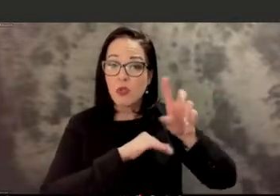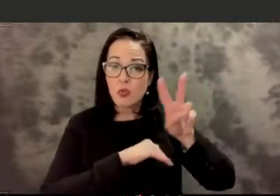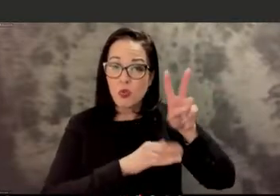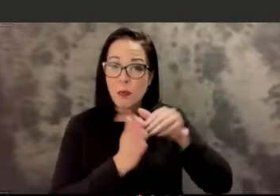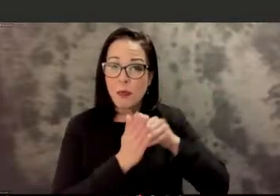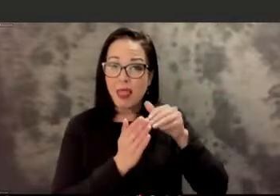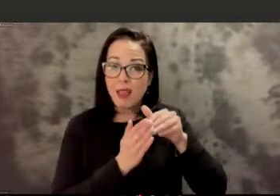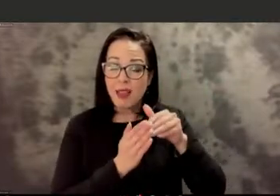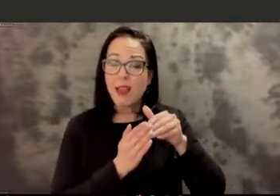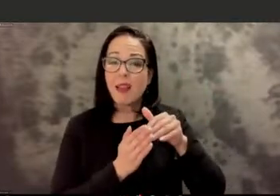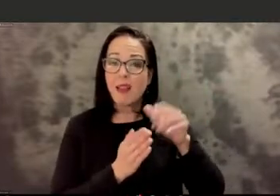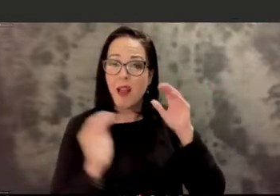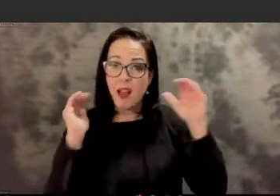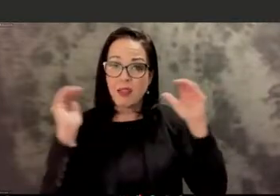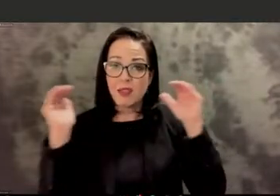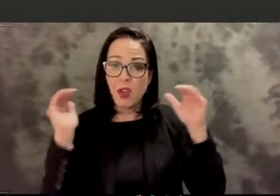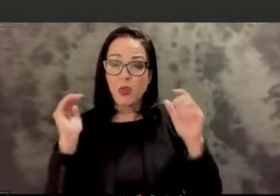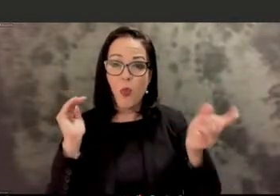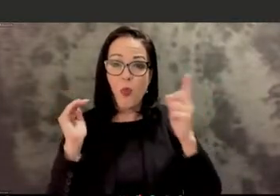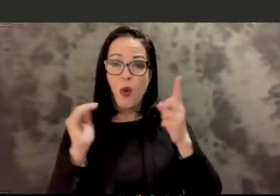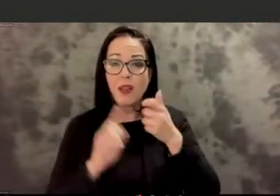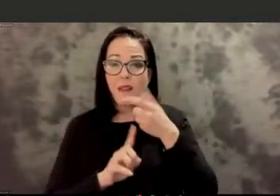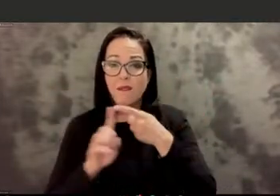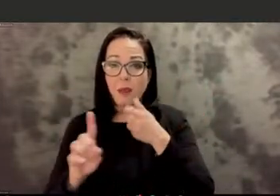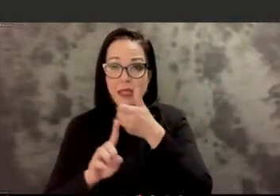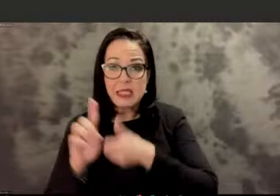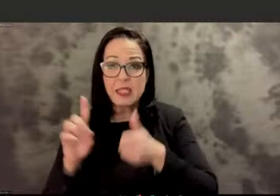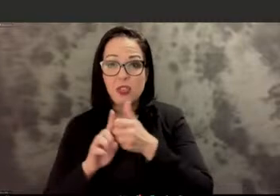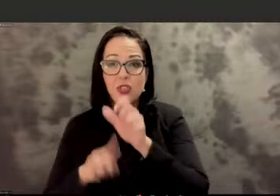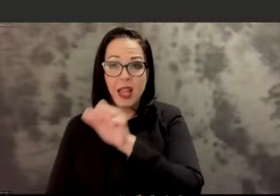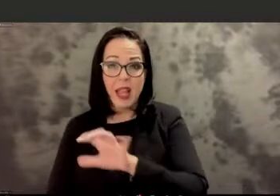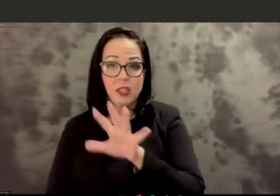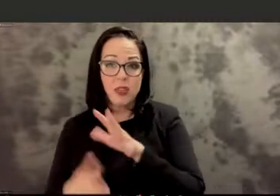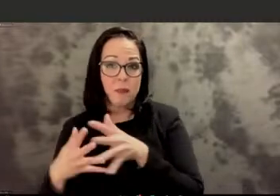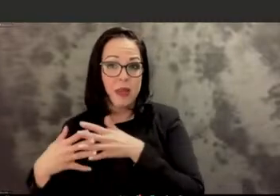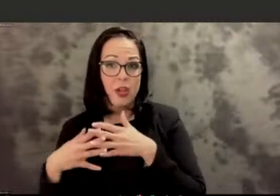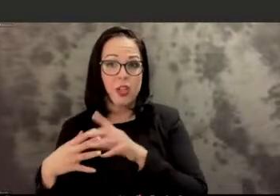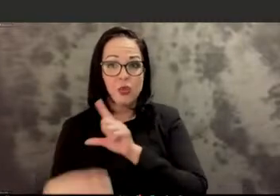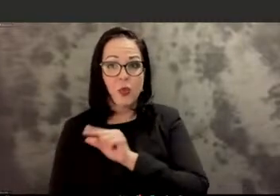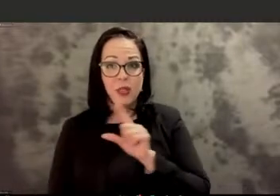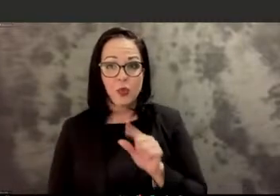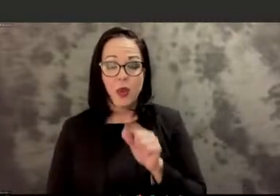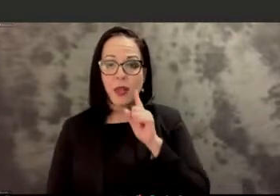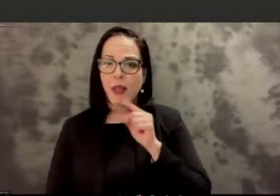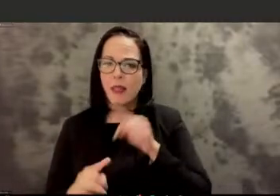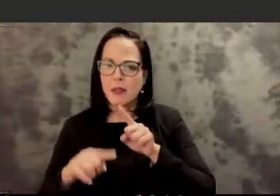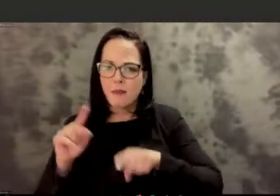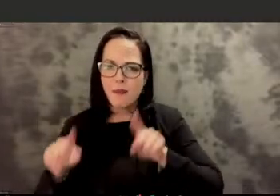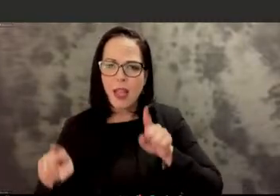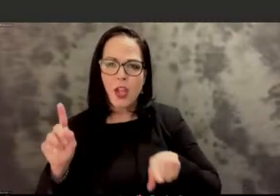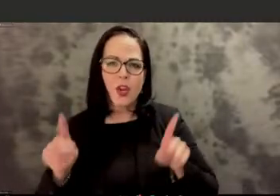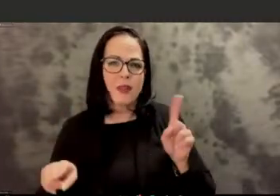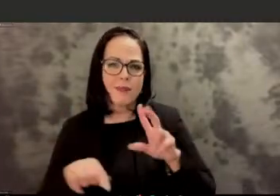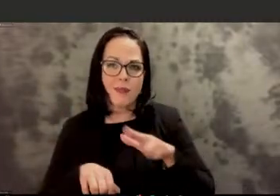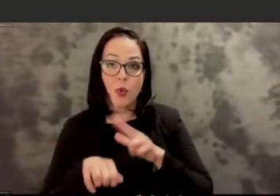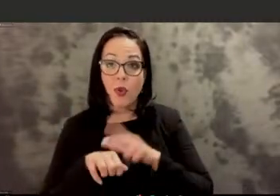adults, 1 out of every 8 Asian Americans in 2020. Now, these can vary from